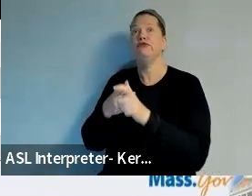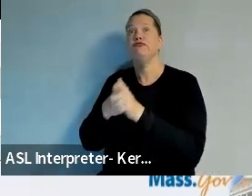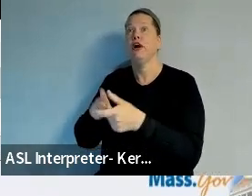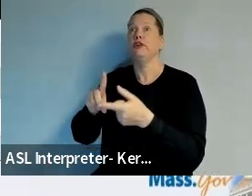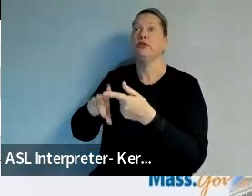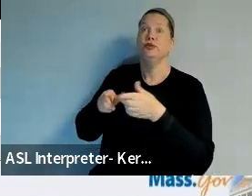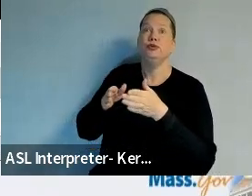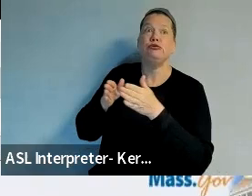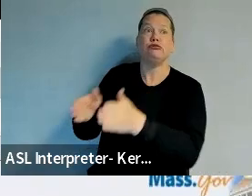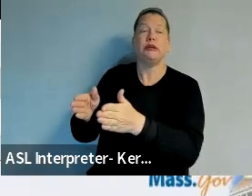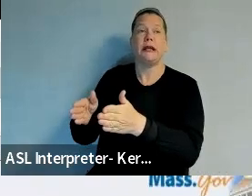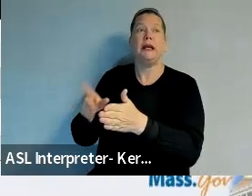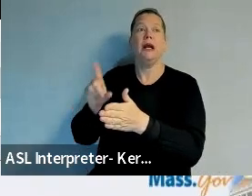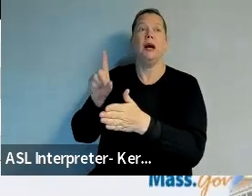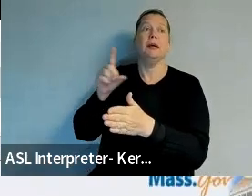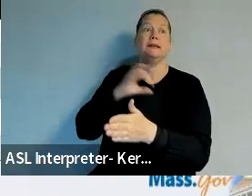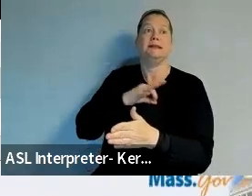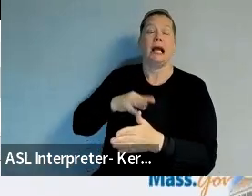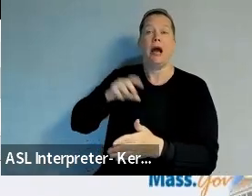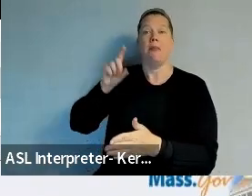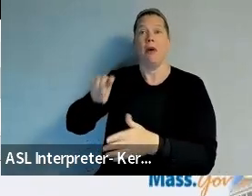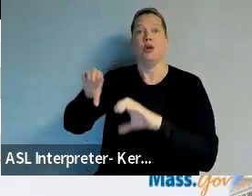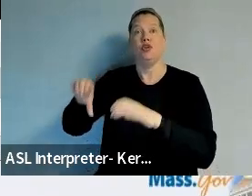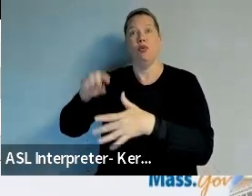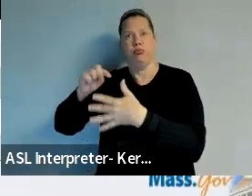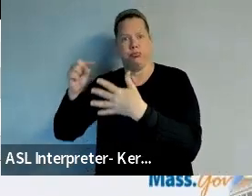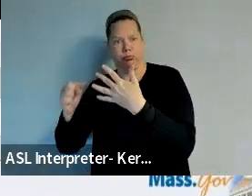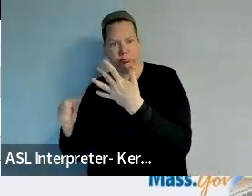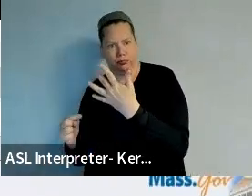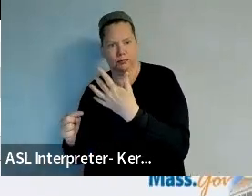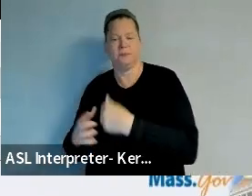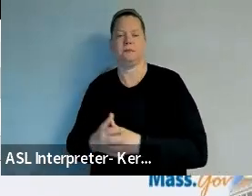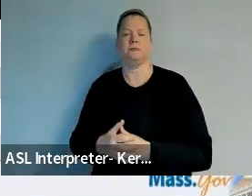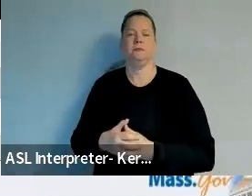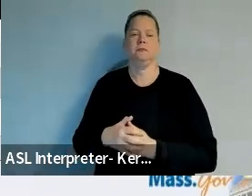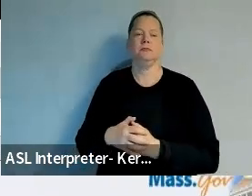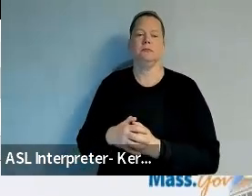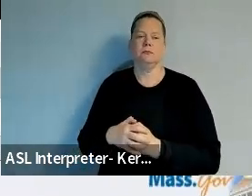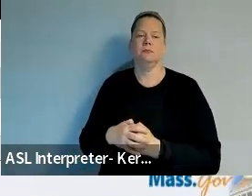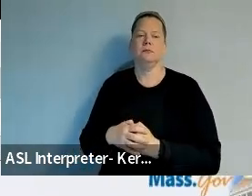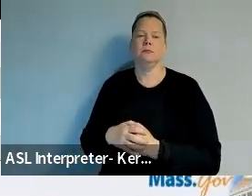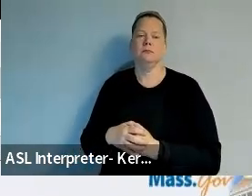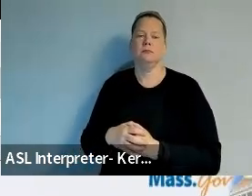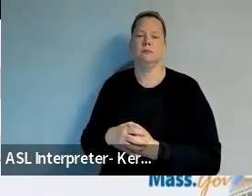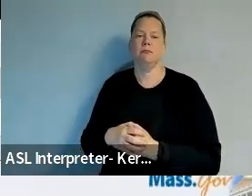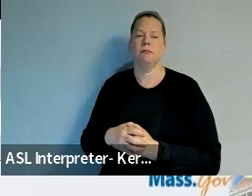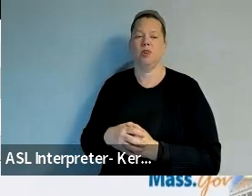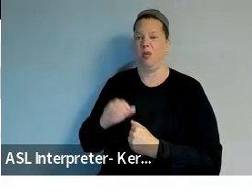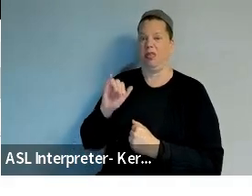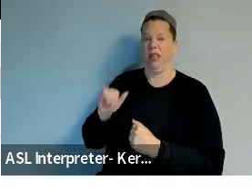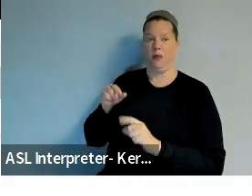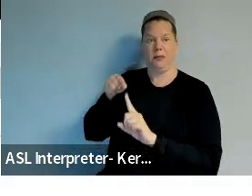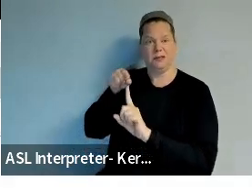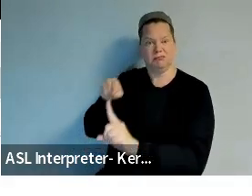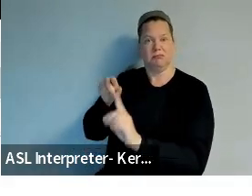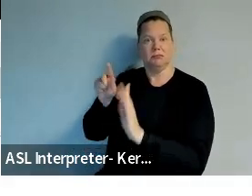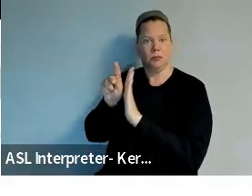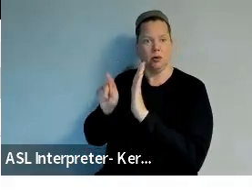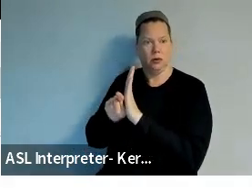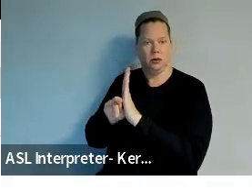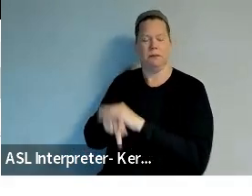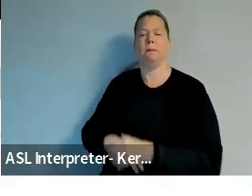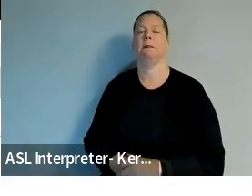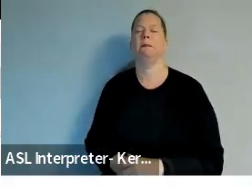our case, we will leave this blank as specialized individual protocol was not